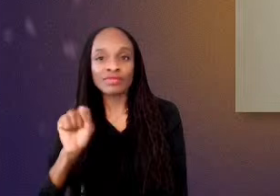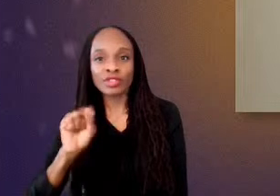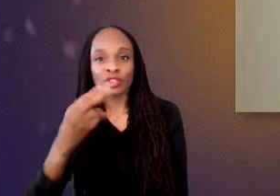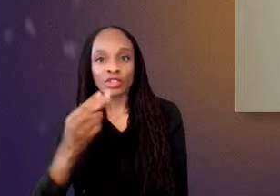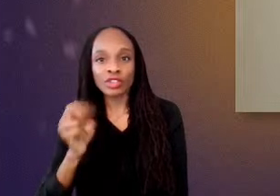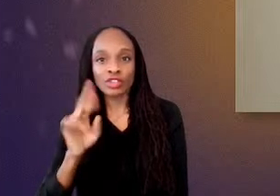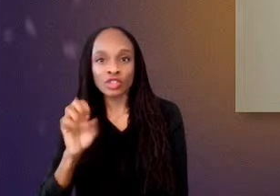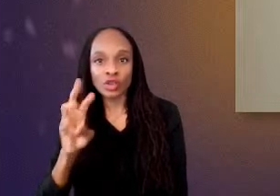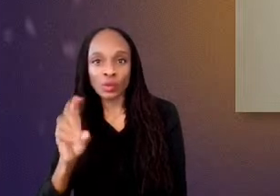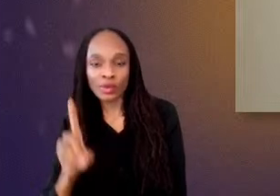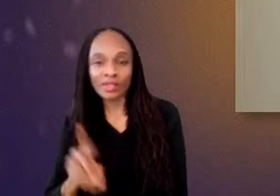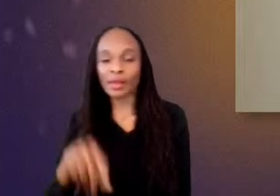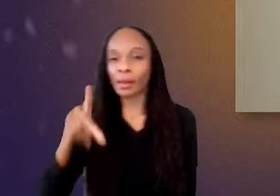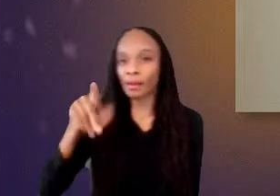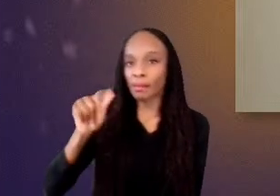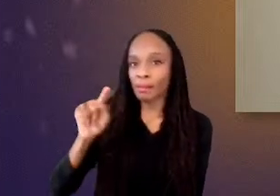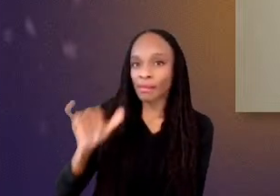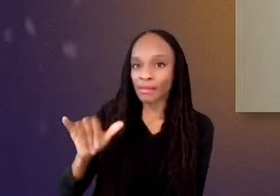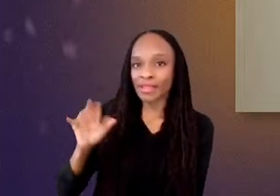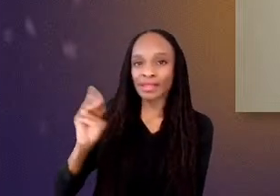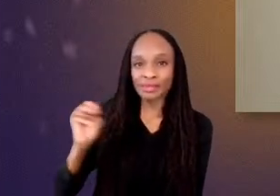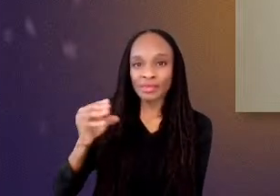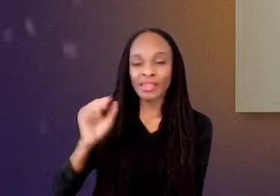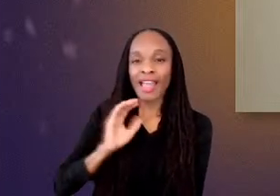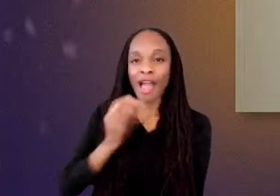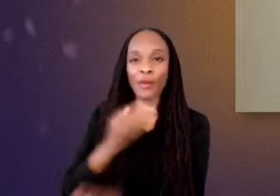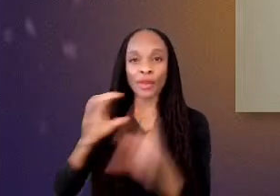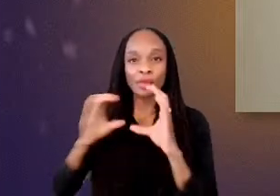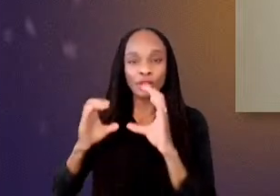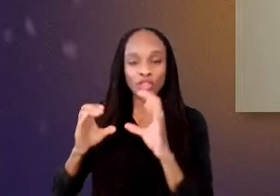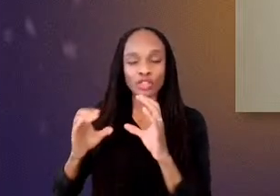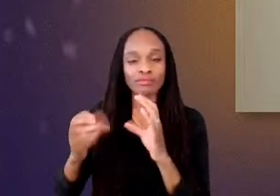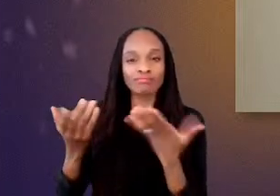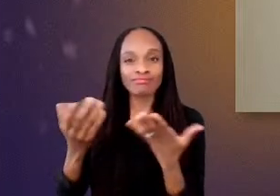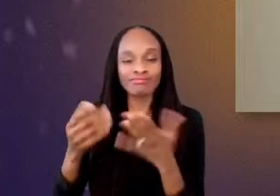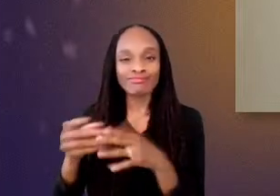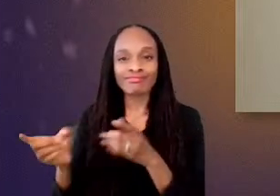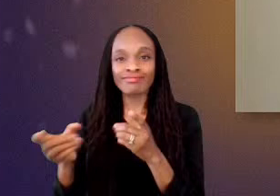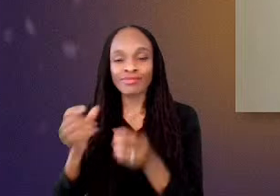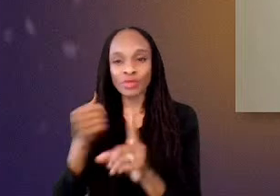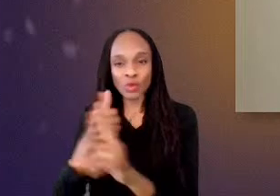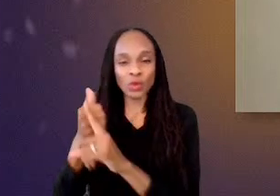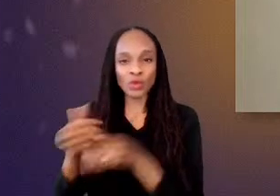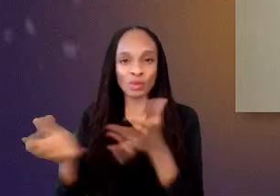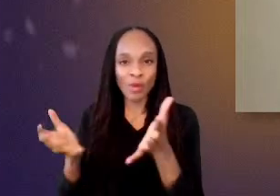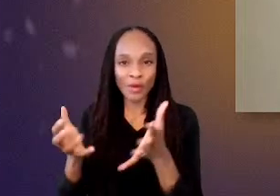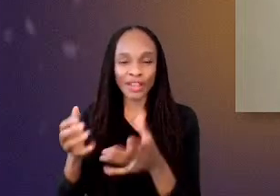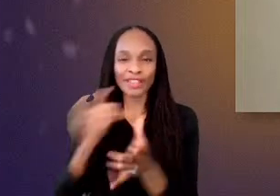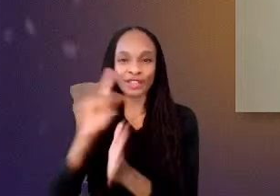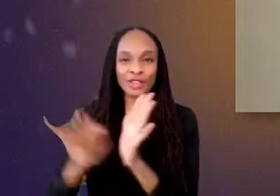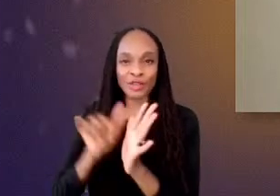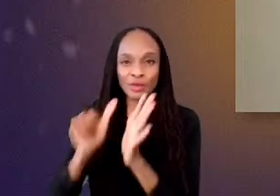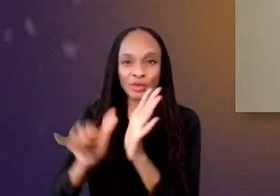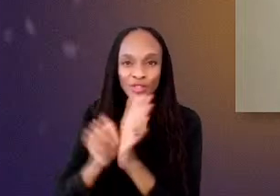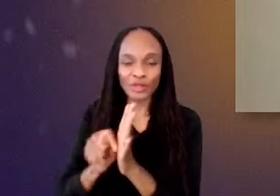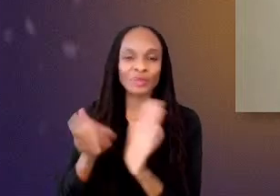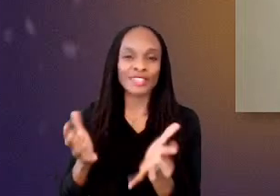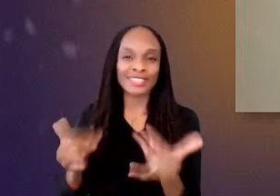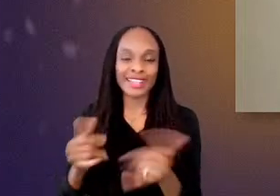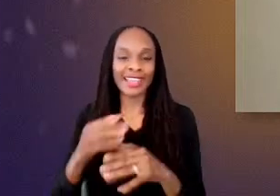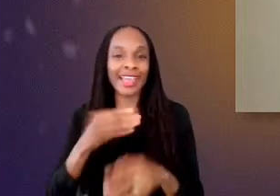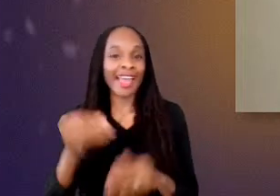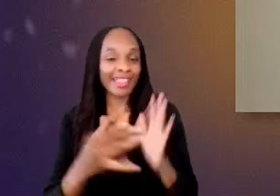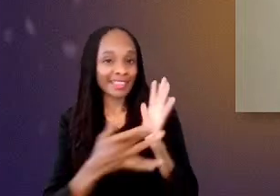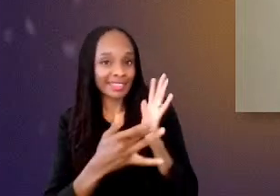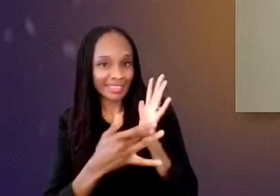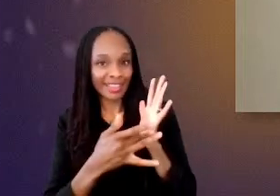Patty Marte, our communications manager, who is moderating the YouTube chat today, and our technical producer, Geronimo